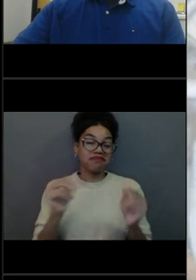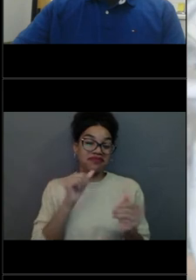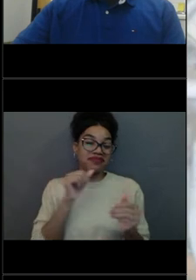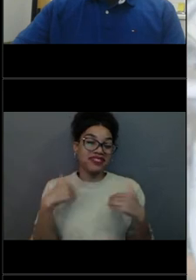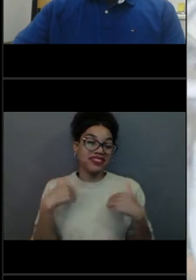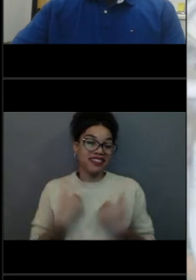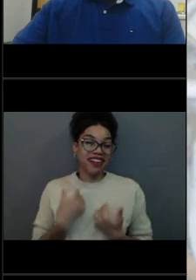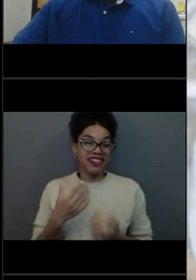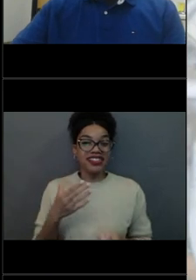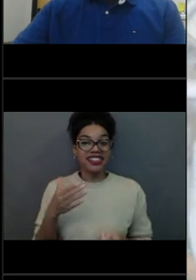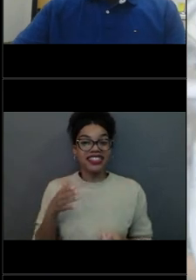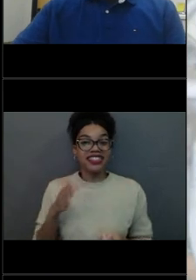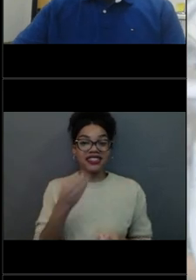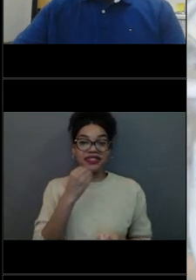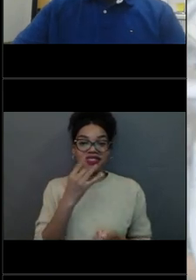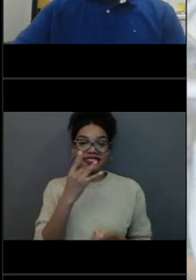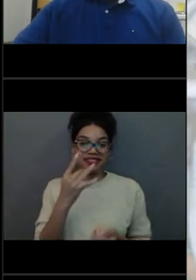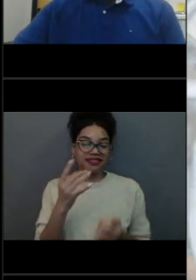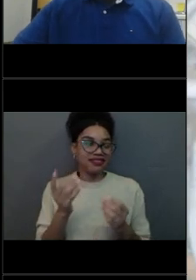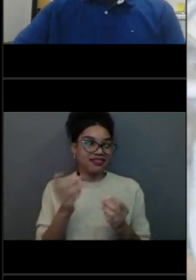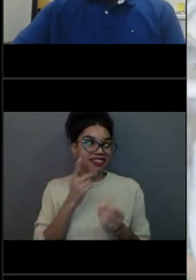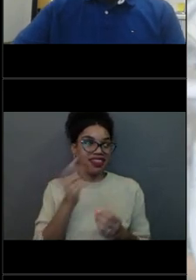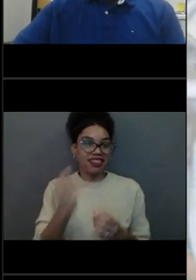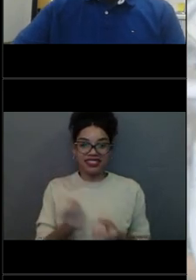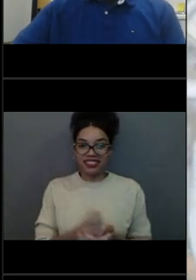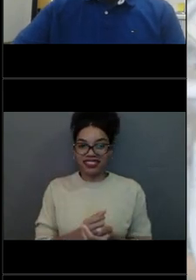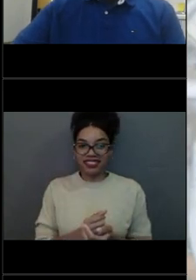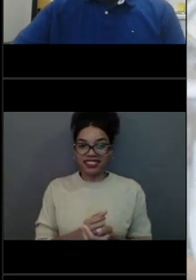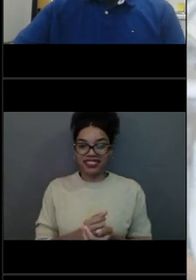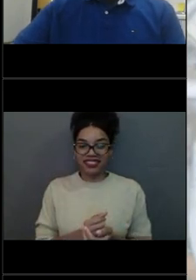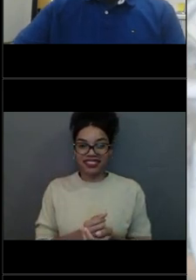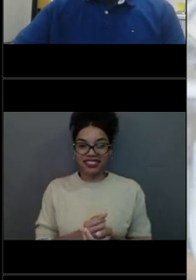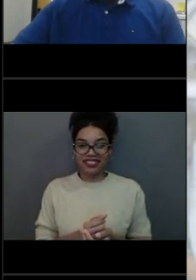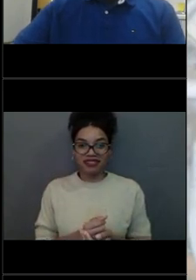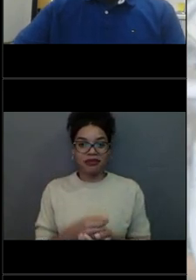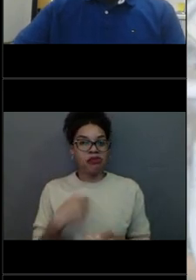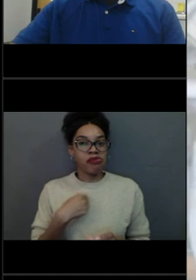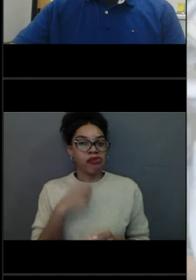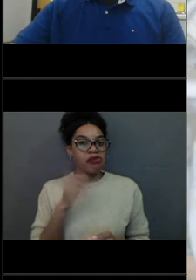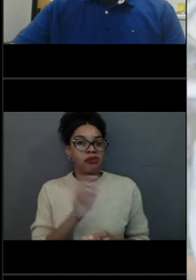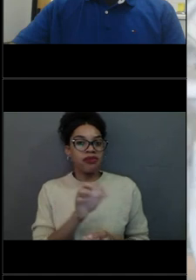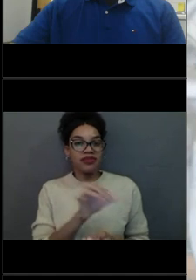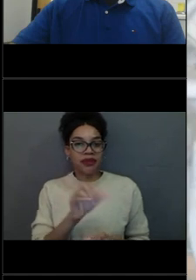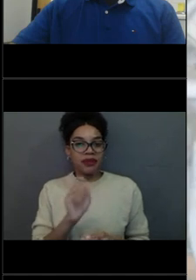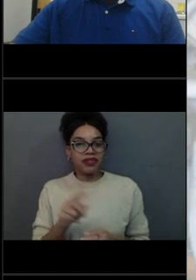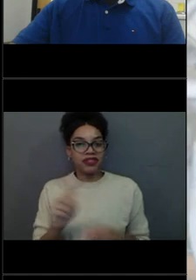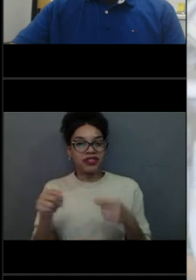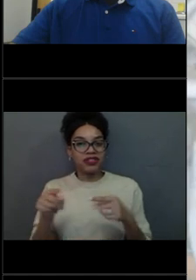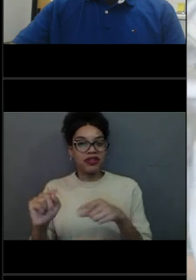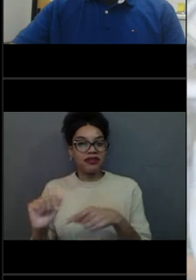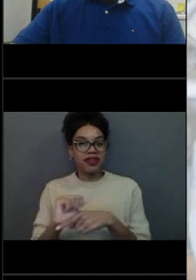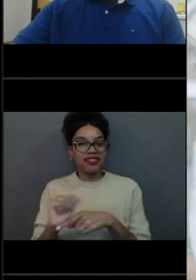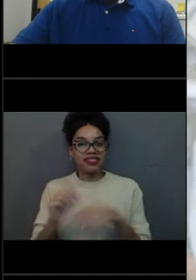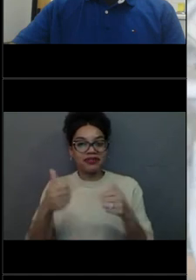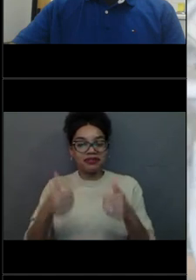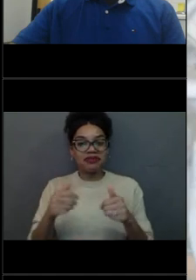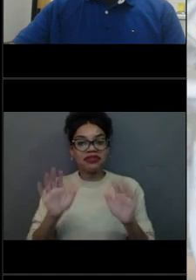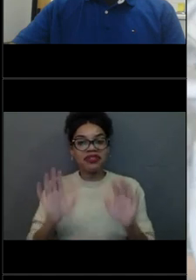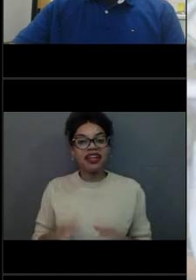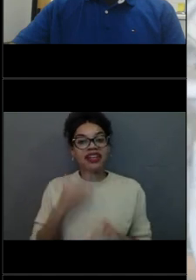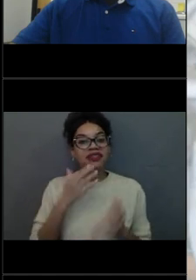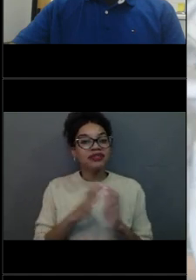Seafood tastes delicious. I haven't gotten. Great. And I'll share that I asked the same question during the practice, I think. So thank you so much, Netsanet. And